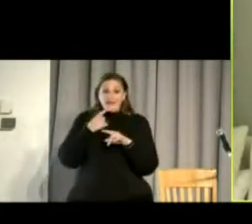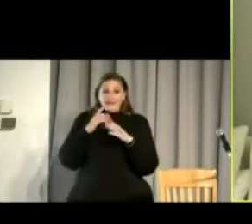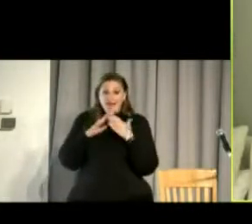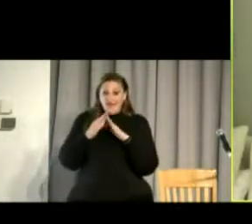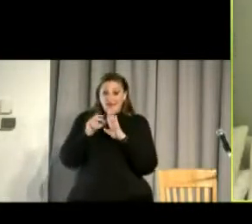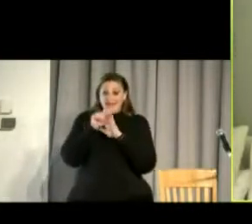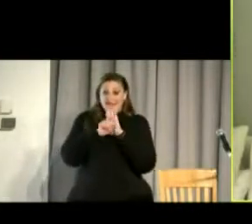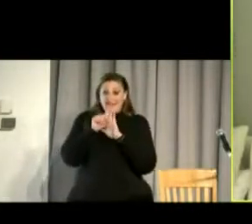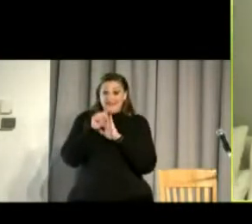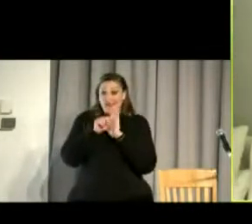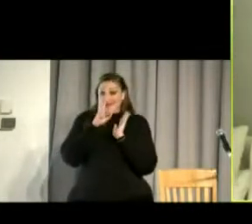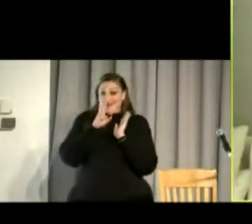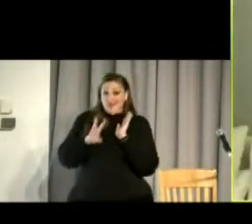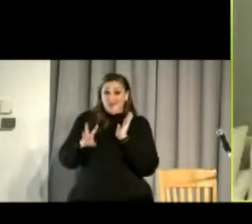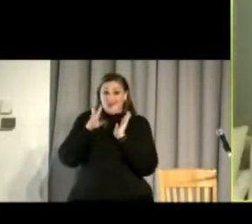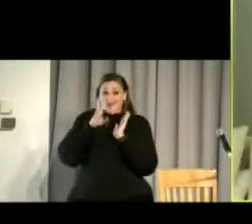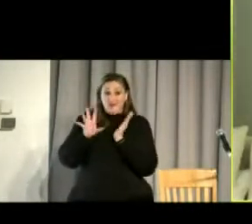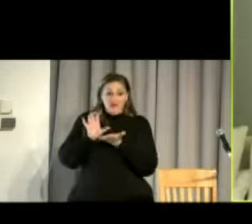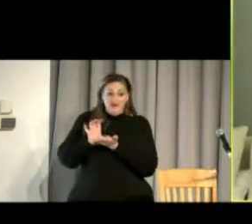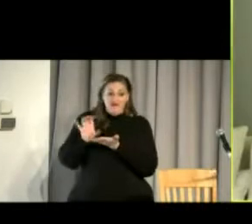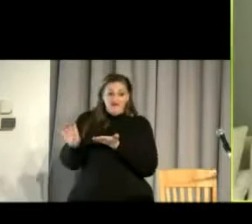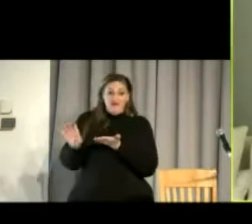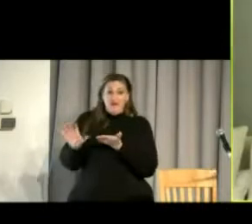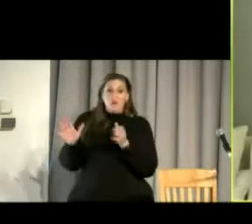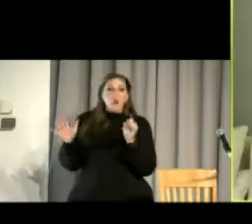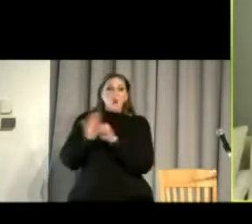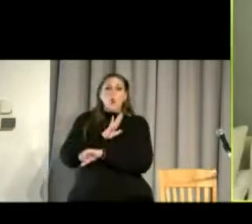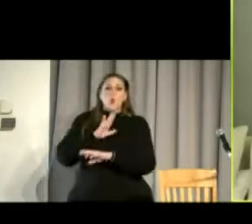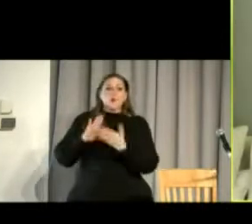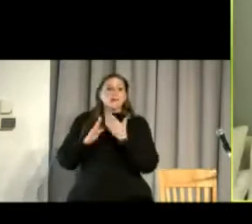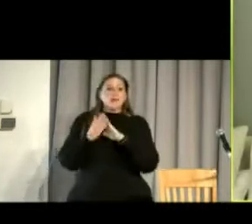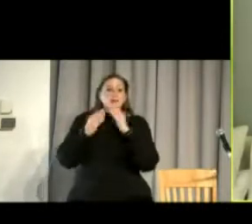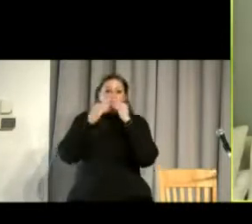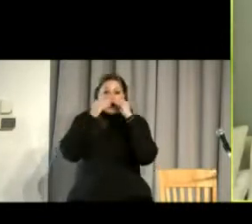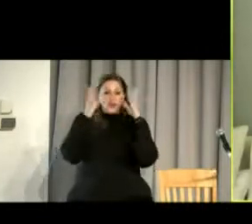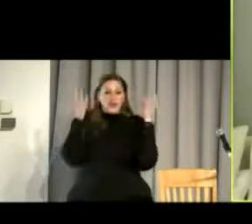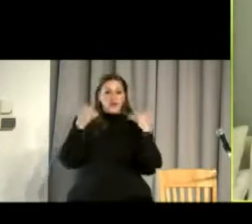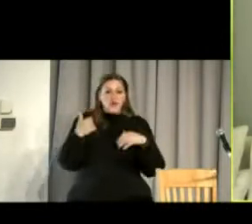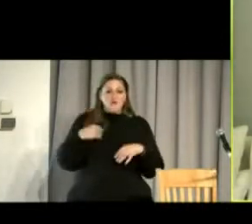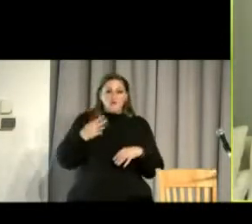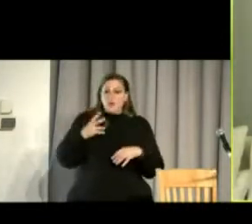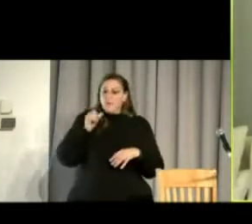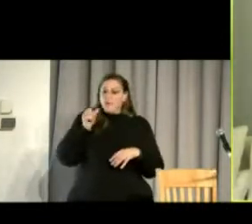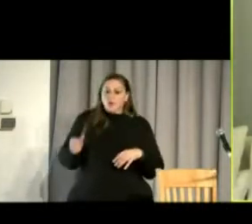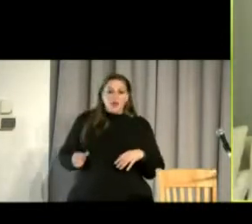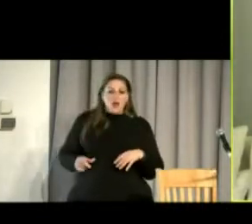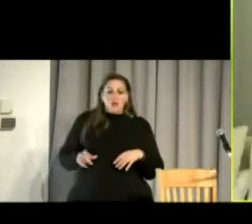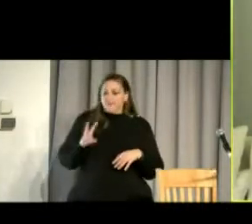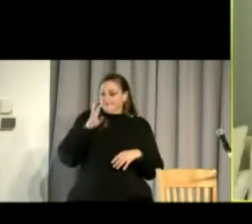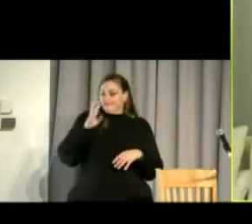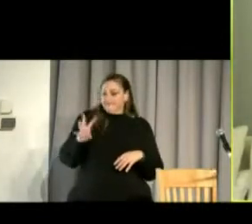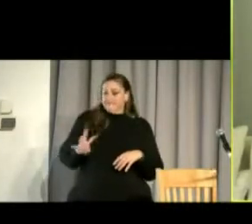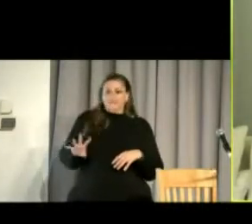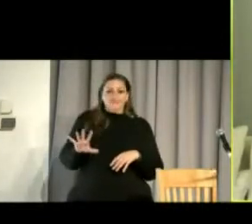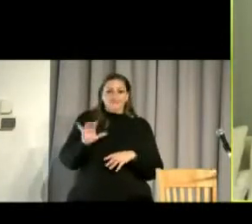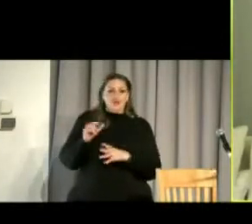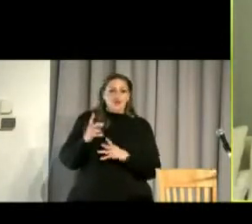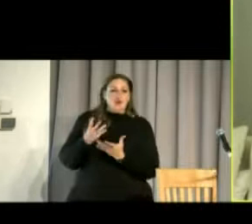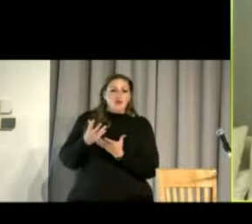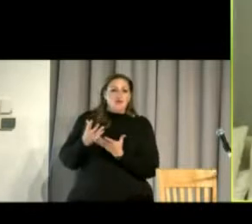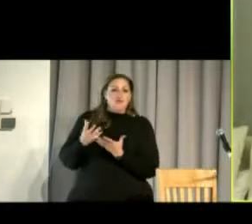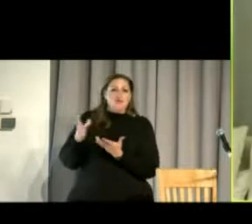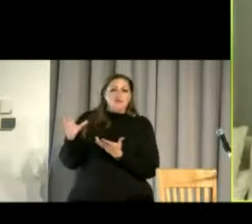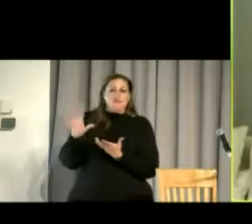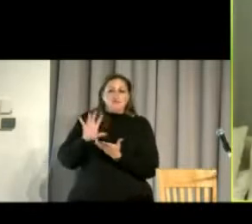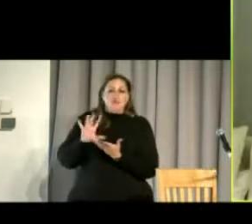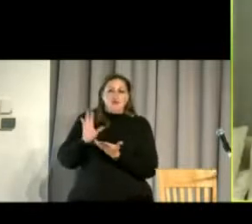state willfully neglects to fund it, I mean the entire city. They don't care if it's white people in there or not. They're not funding it. So we all experience